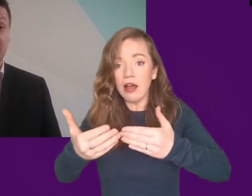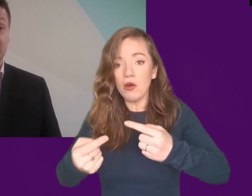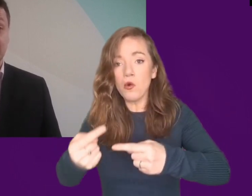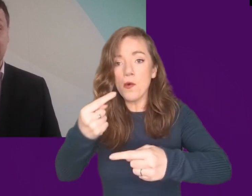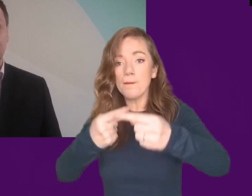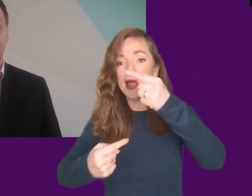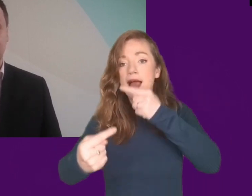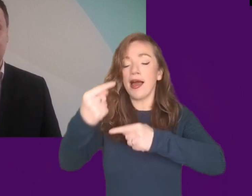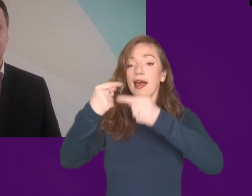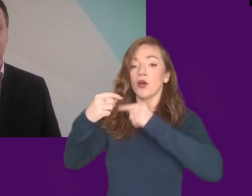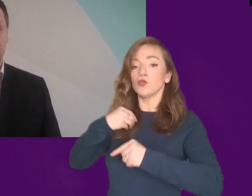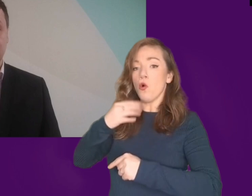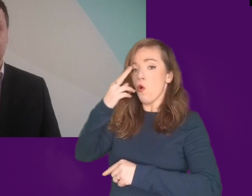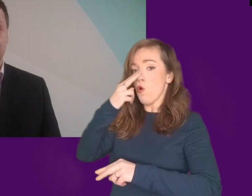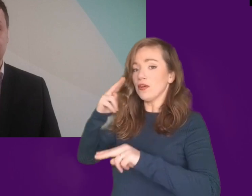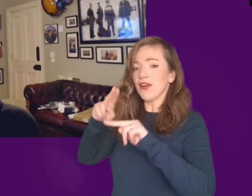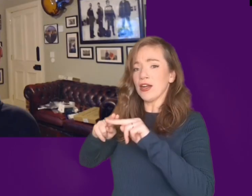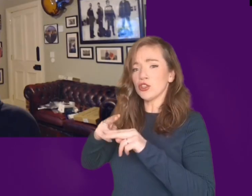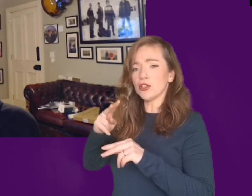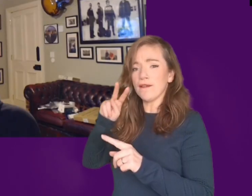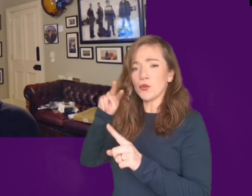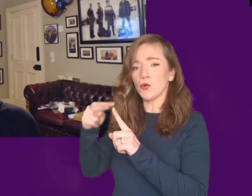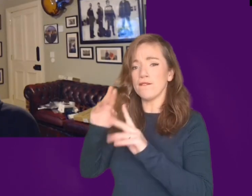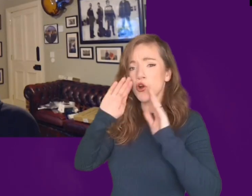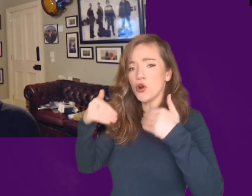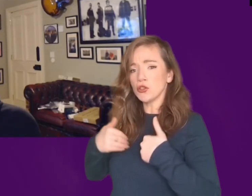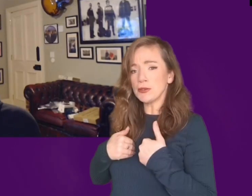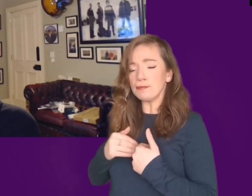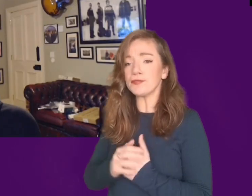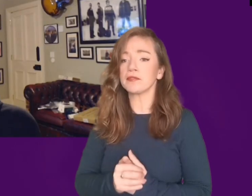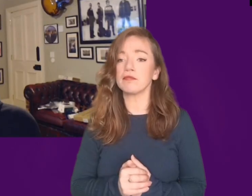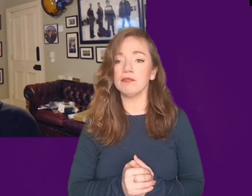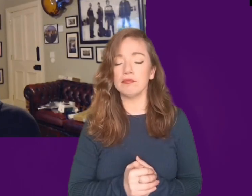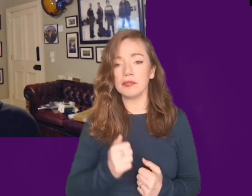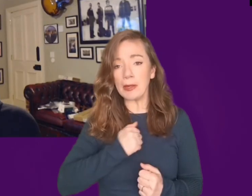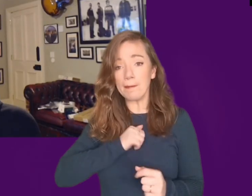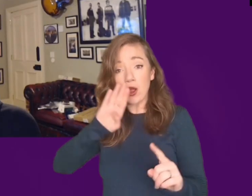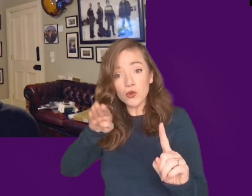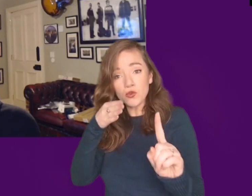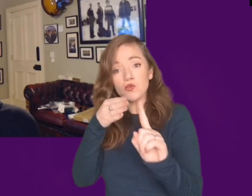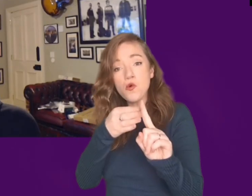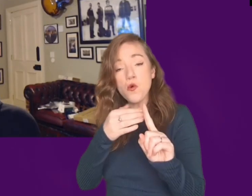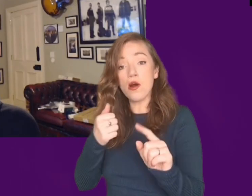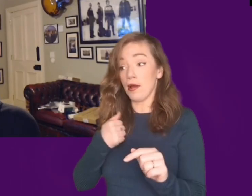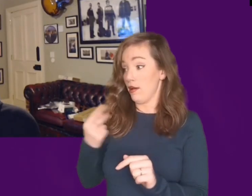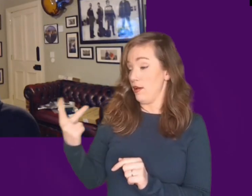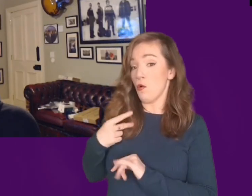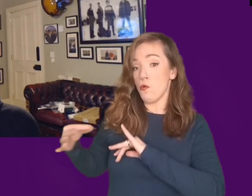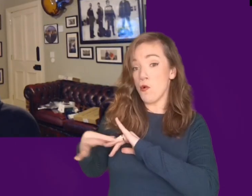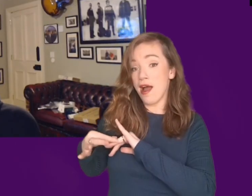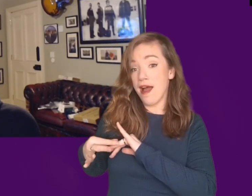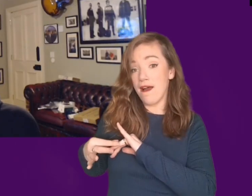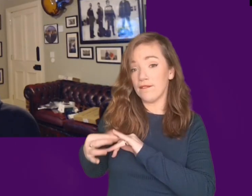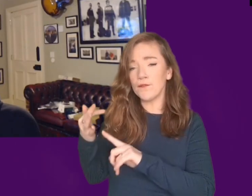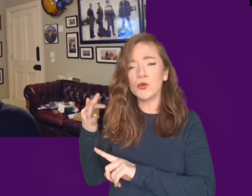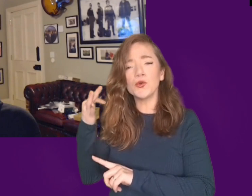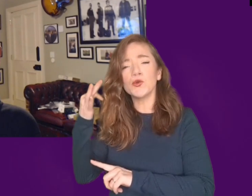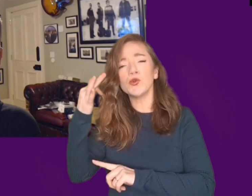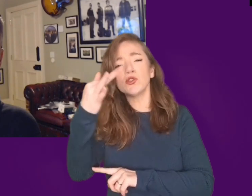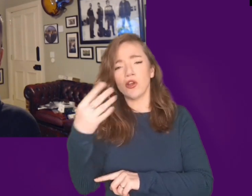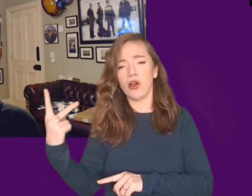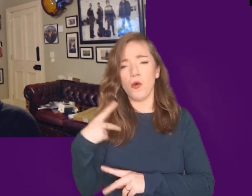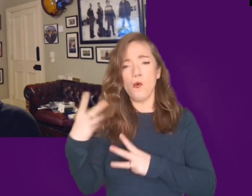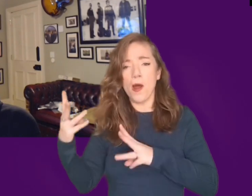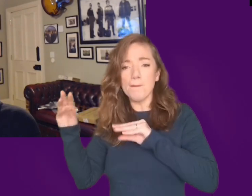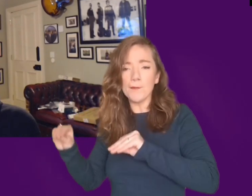of challenging misinformation around autism. Another goal that I have for myself and my wife is that in the future